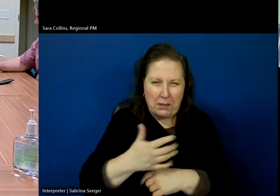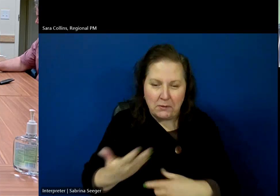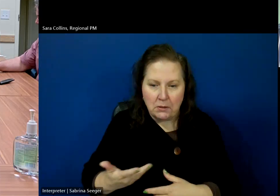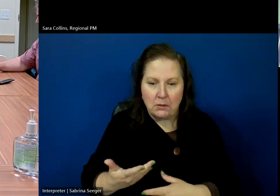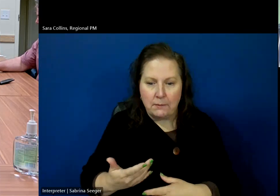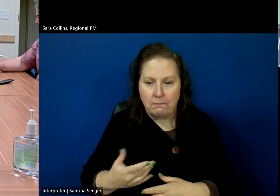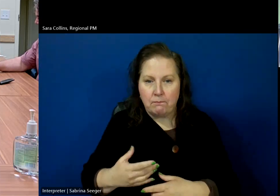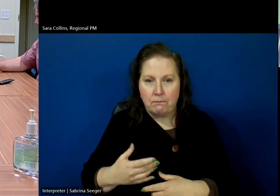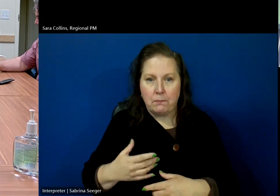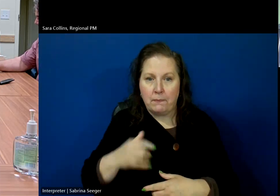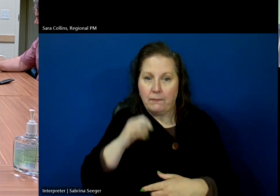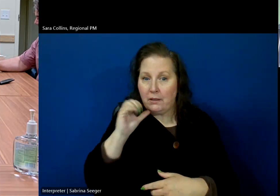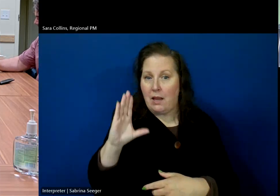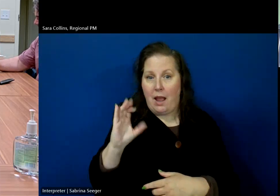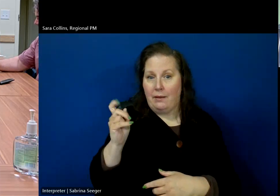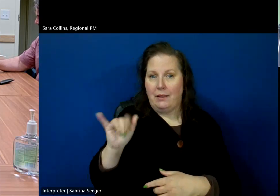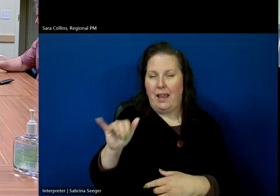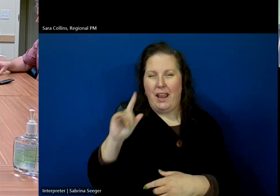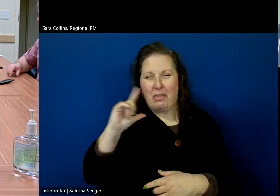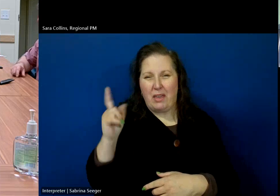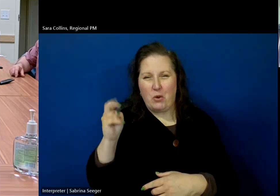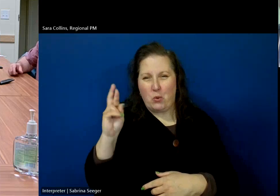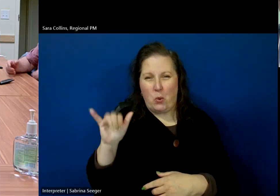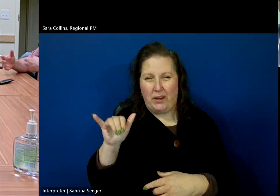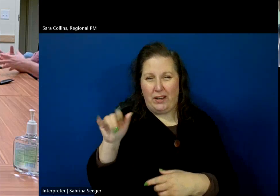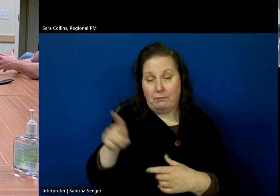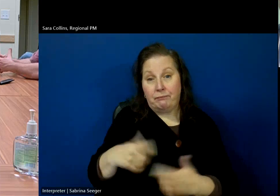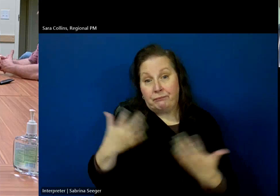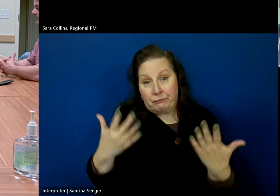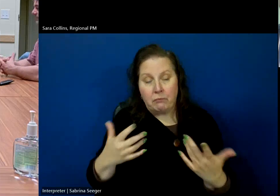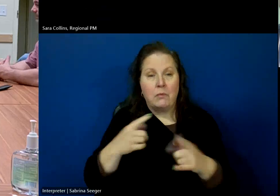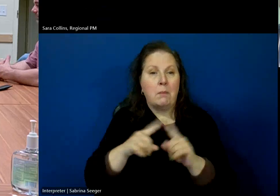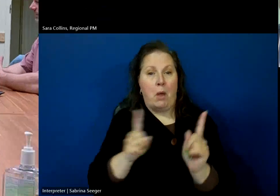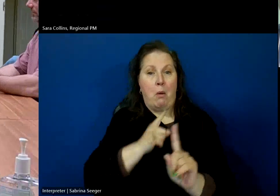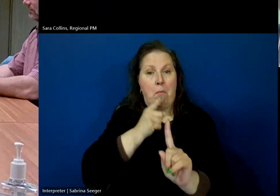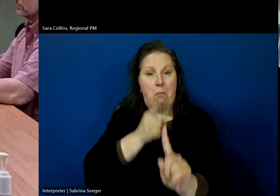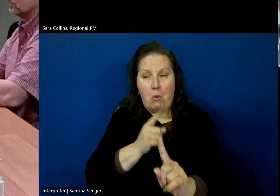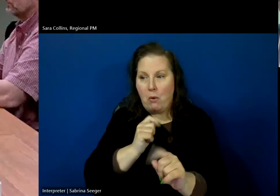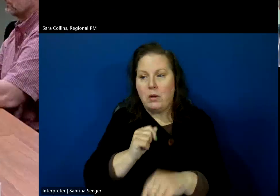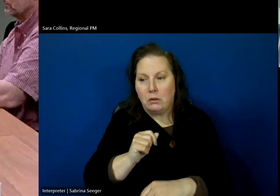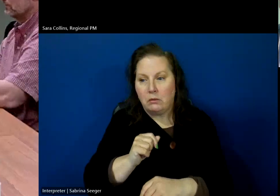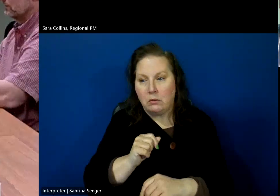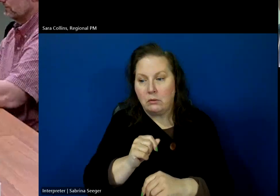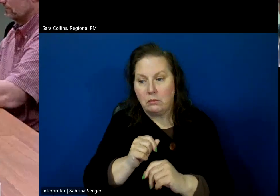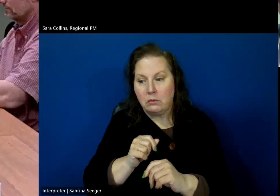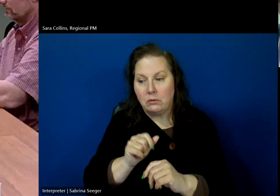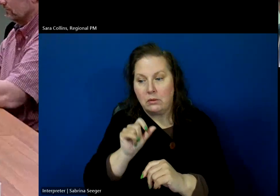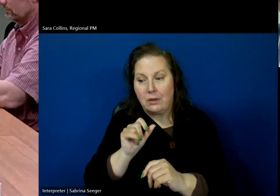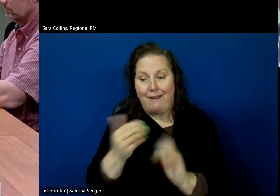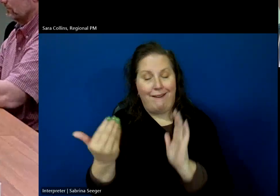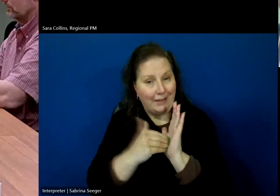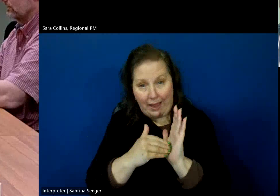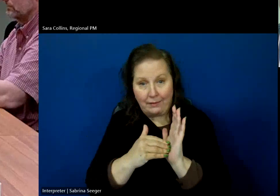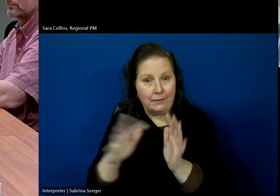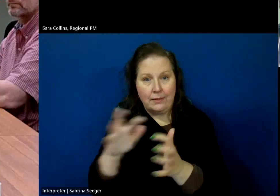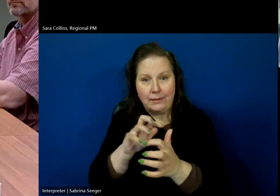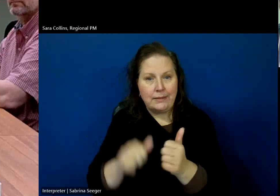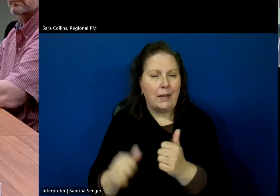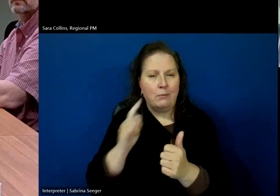I know it wasn't Clay, so. But my point is, if that's again damaging the